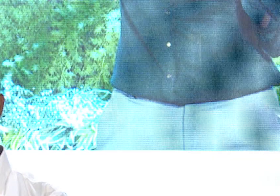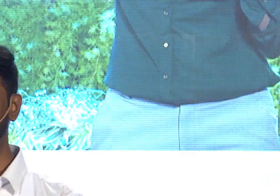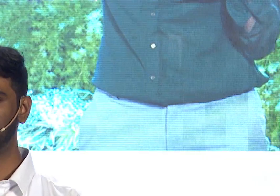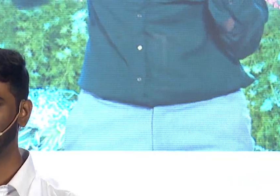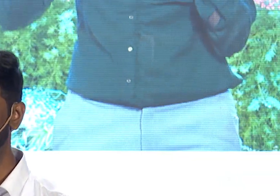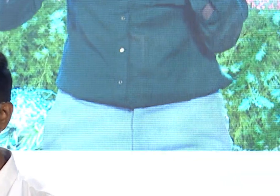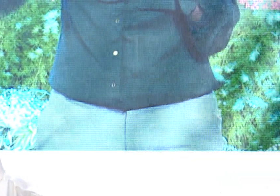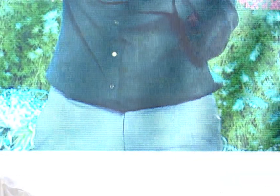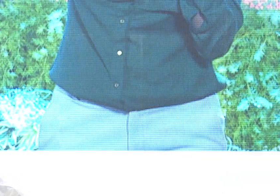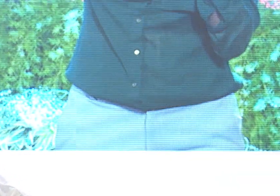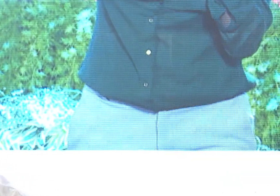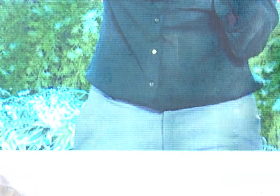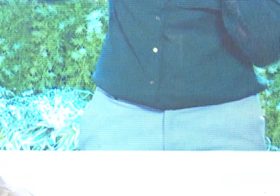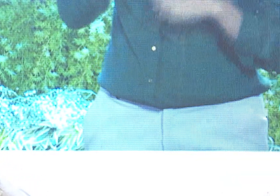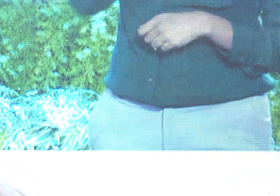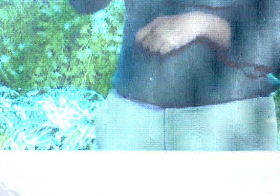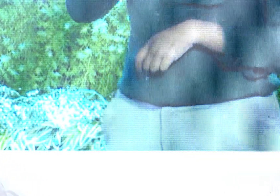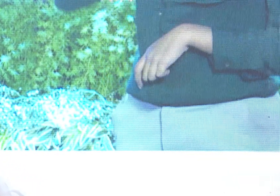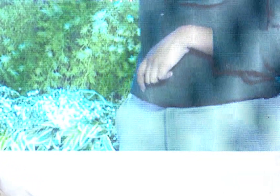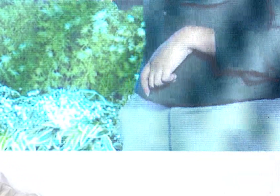to insert pictures and do a lot of stuff.